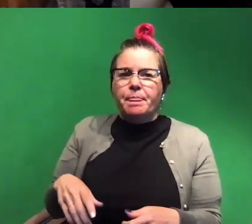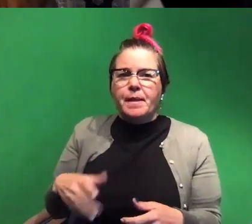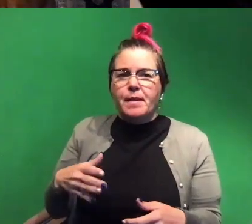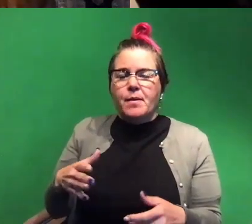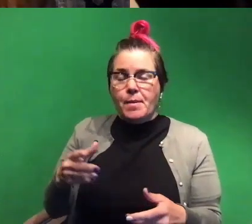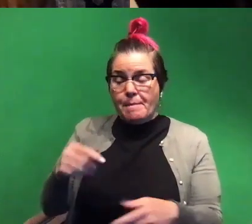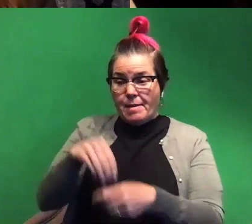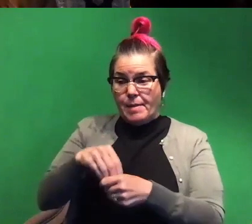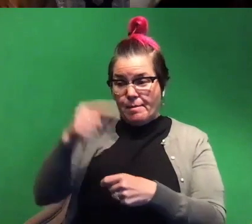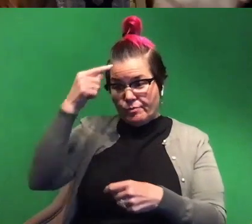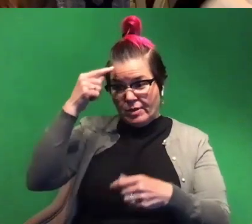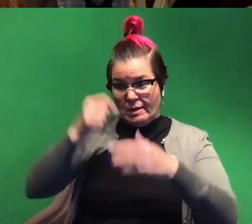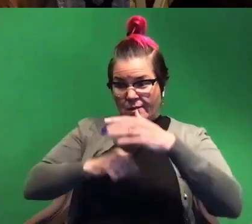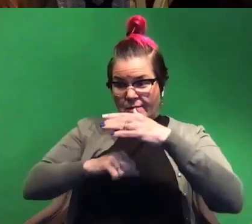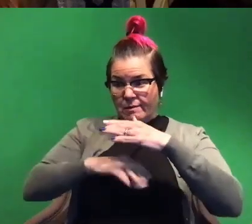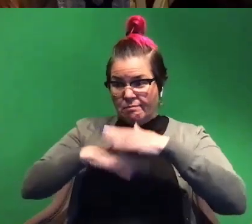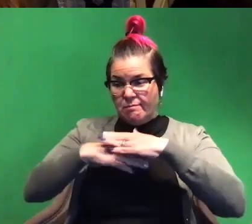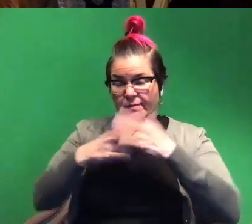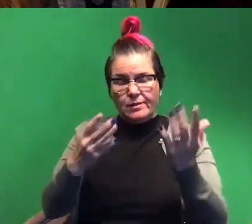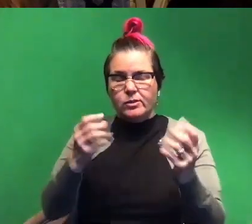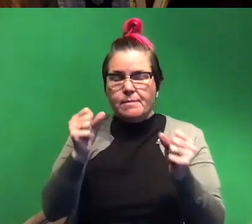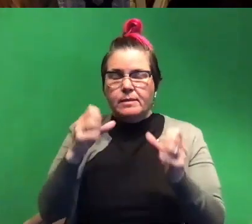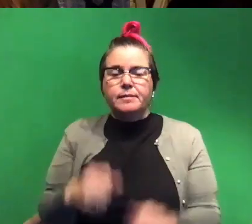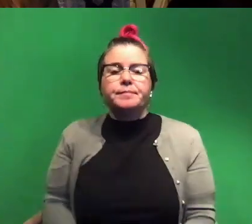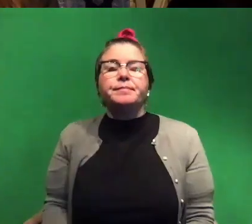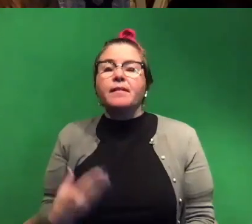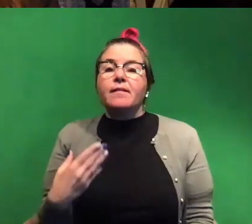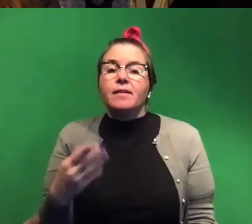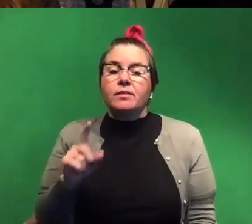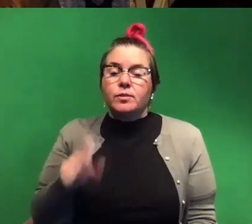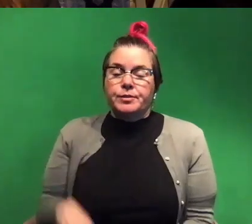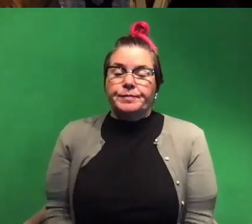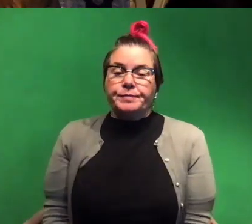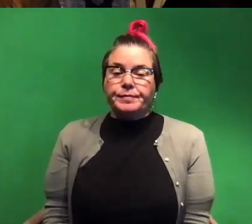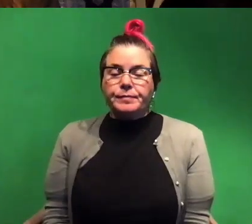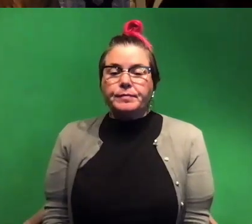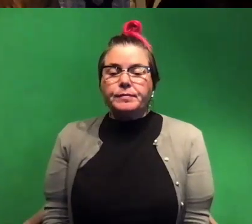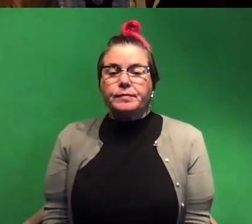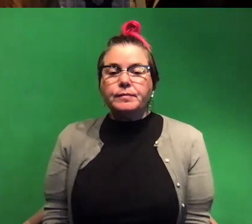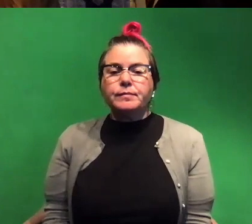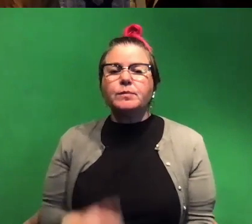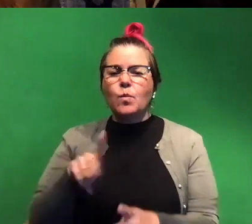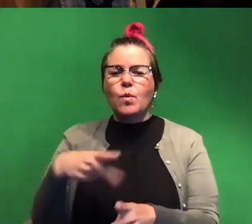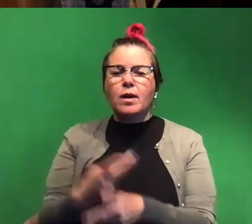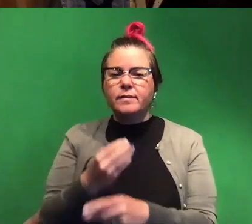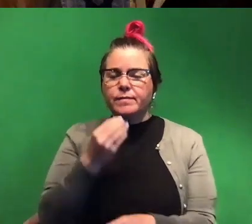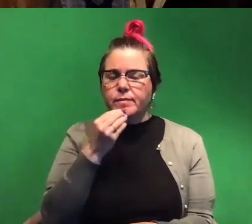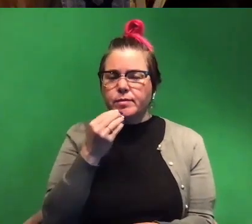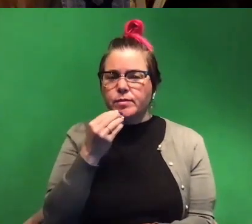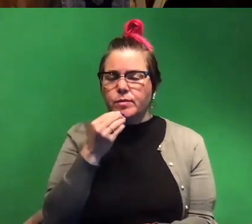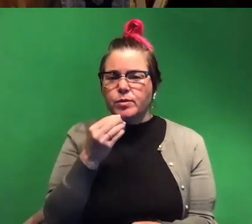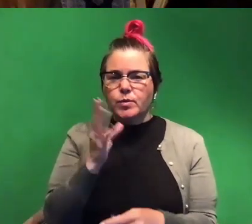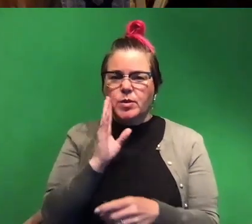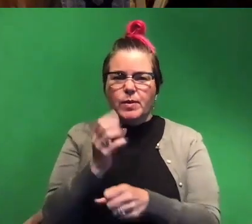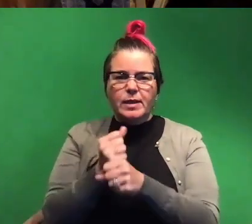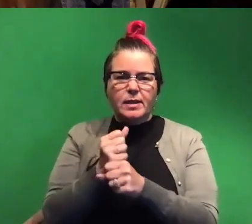here, like how people do, it's amazing. The next question is, what kinds of food do you get when you're